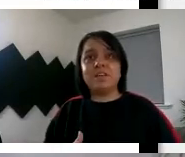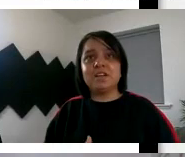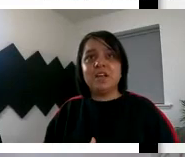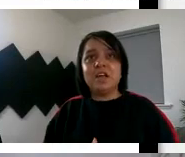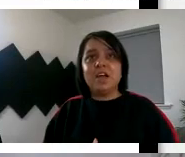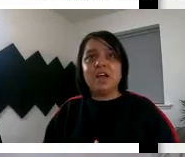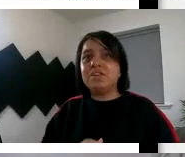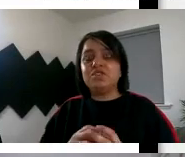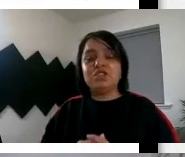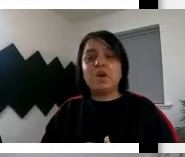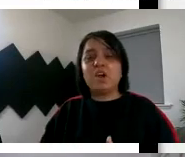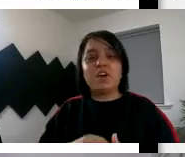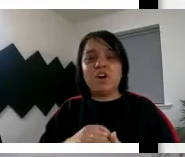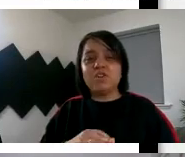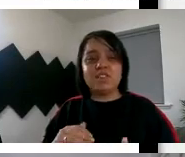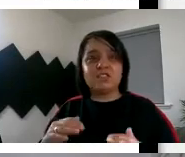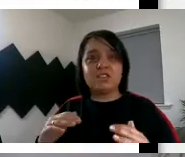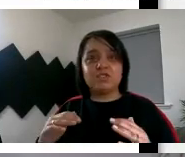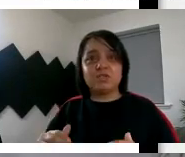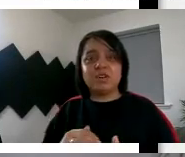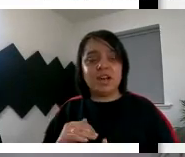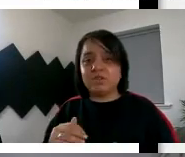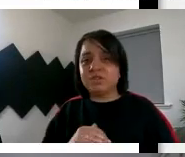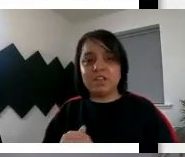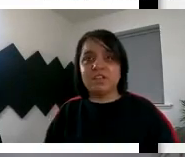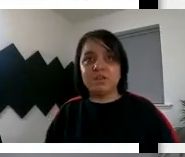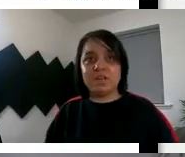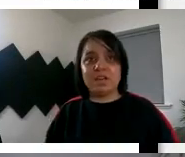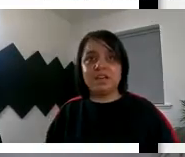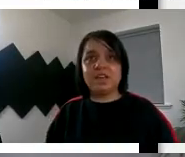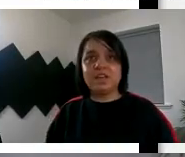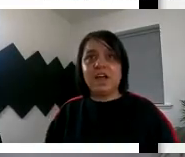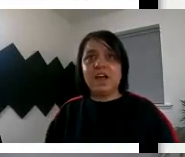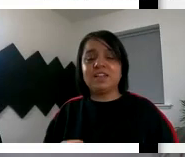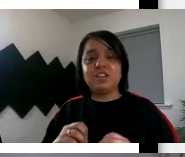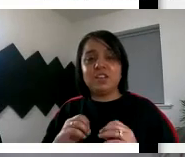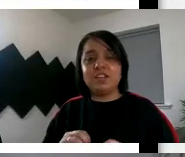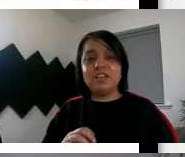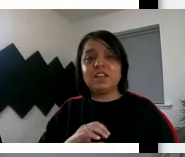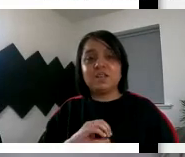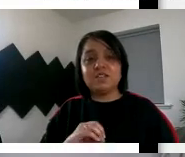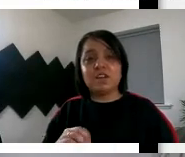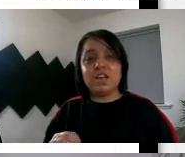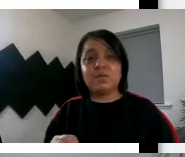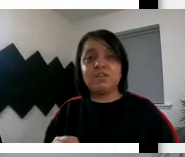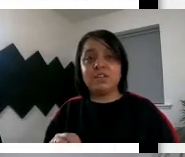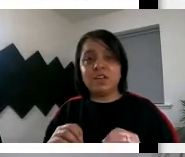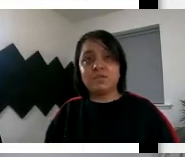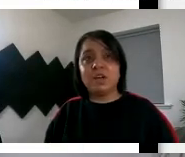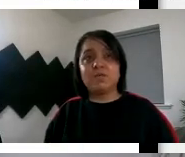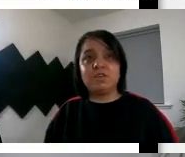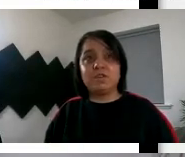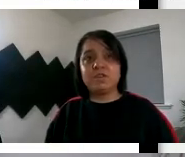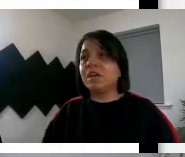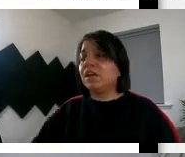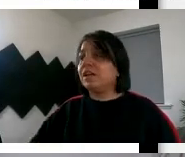thing. It's used by over 100,000 children and adults in the UK. And it's a leading sign language that